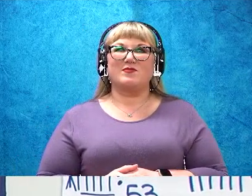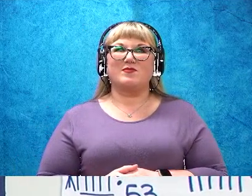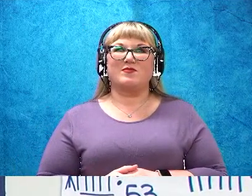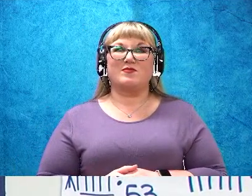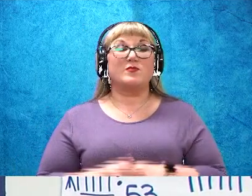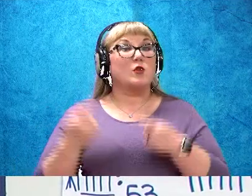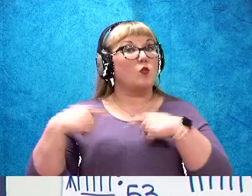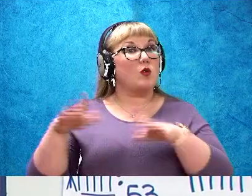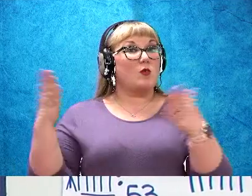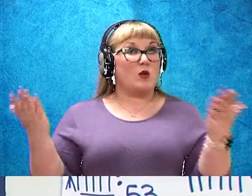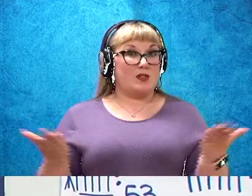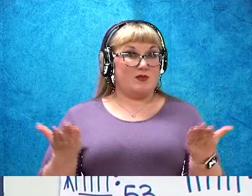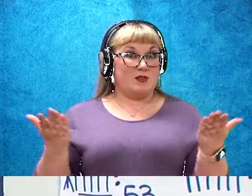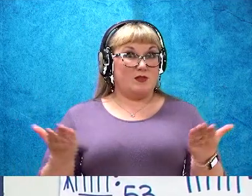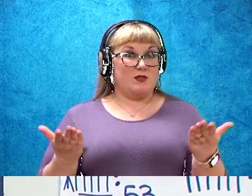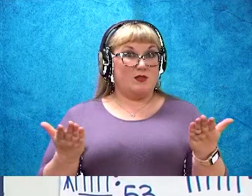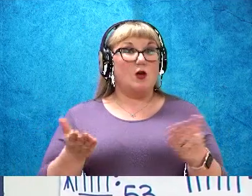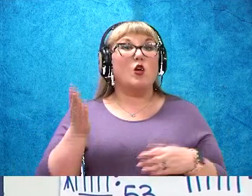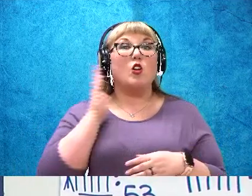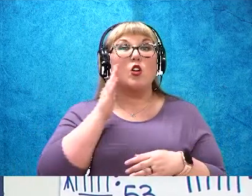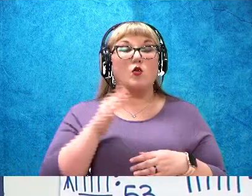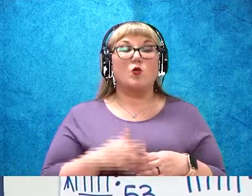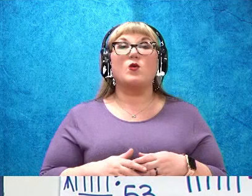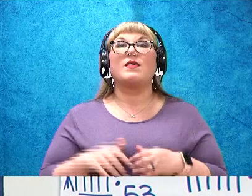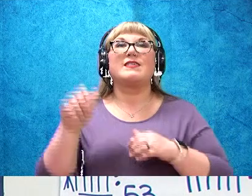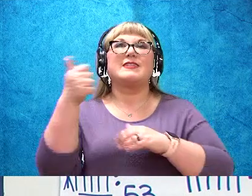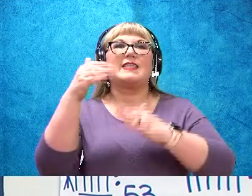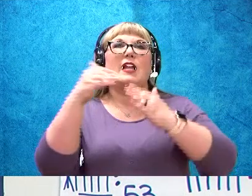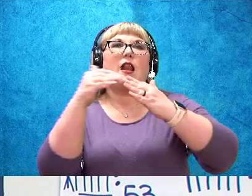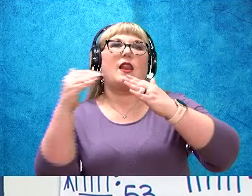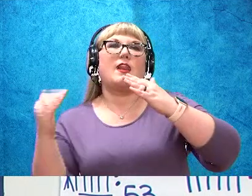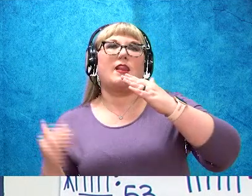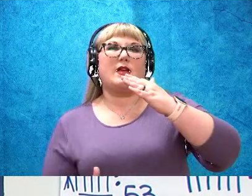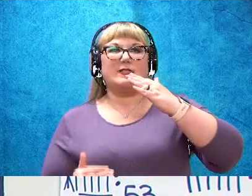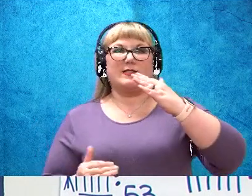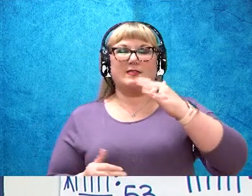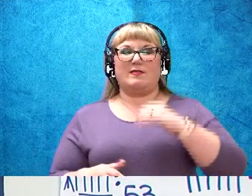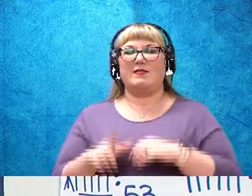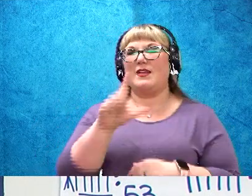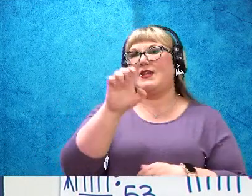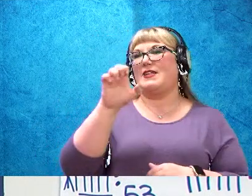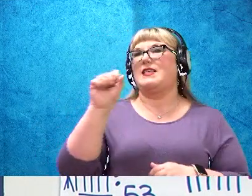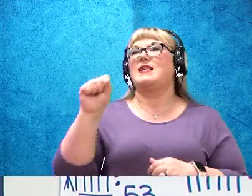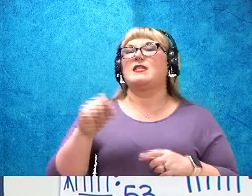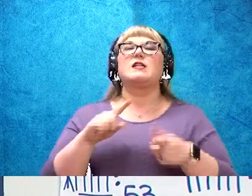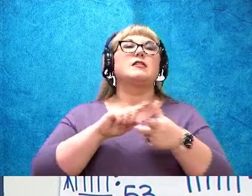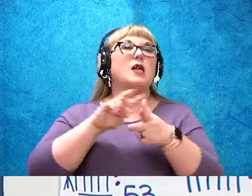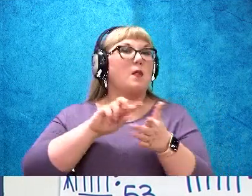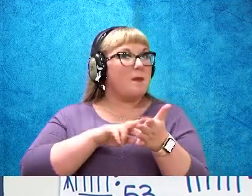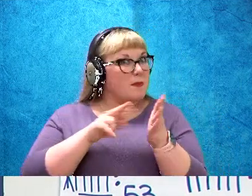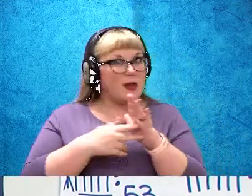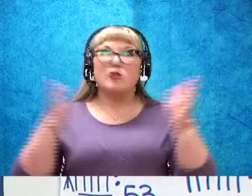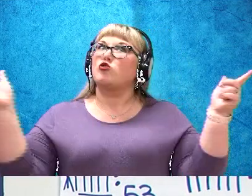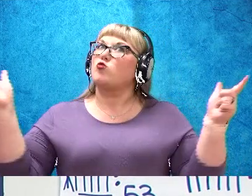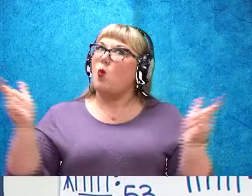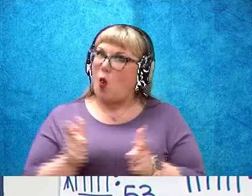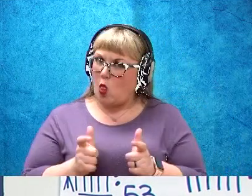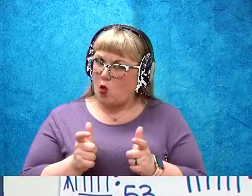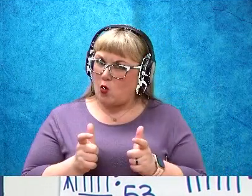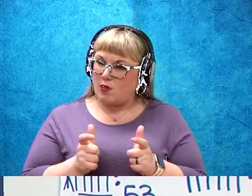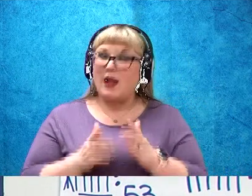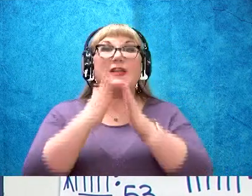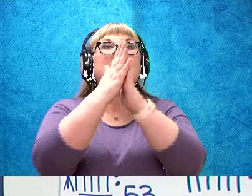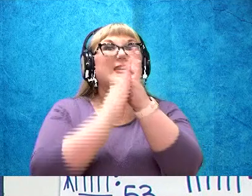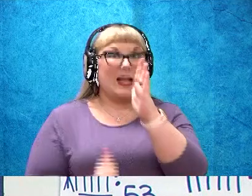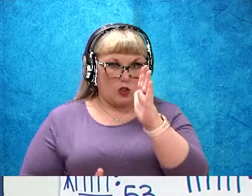While we're here, we're going to go 10 less. Remember that keyword, less means to go smaller. You're taking